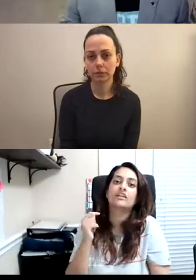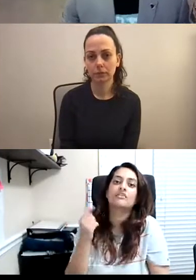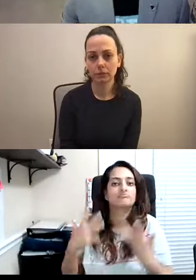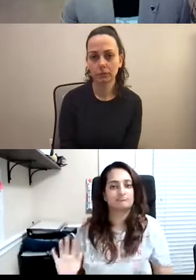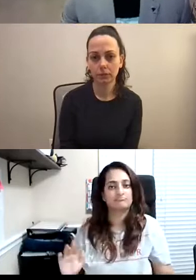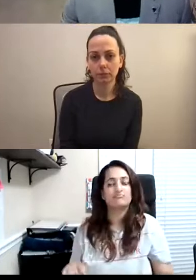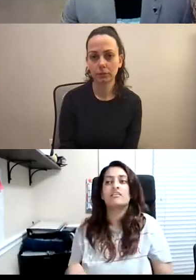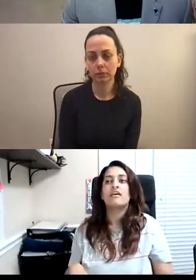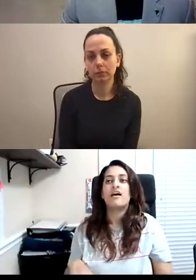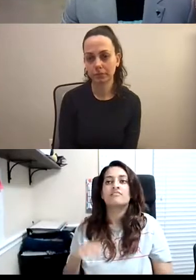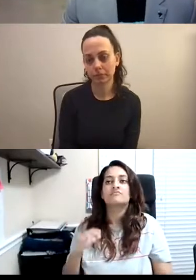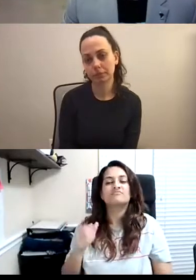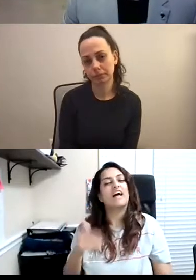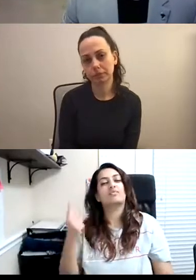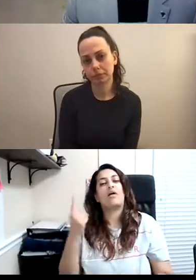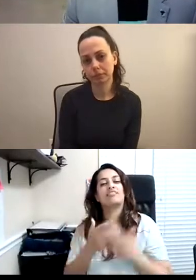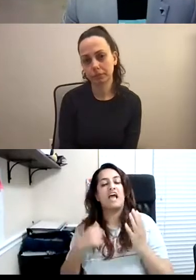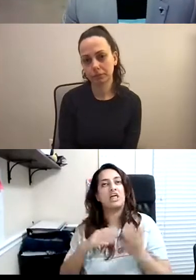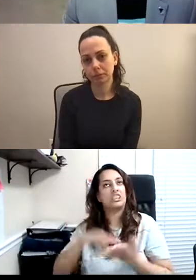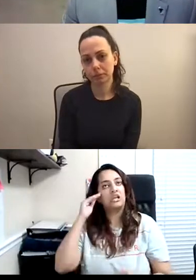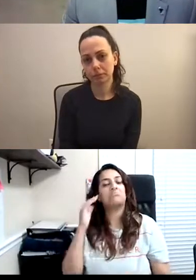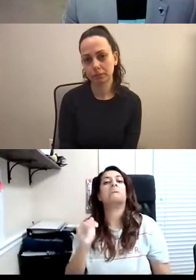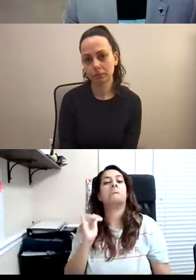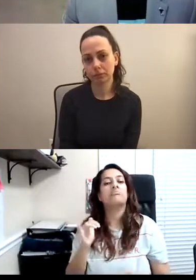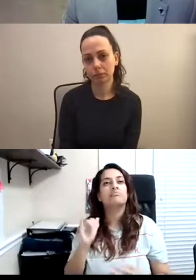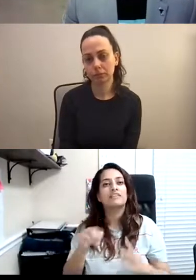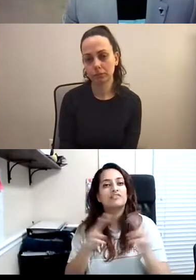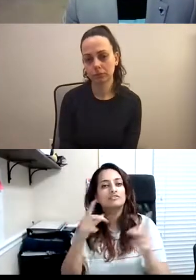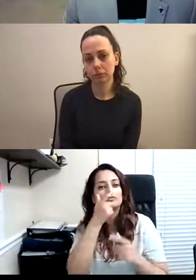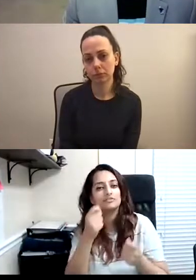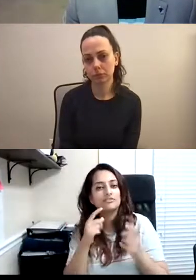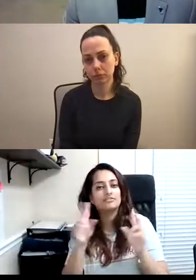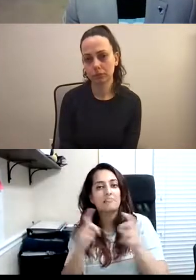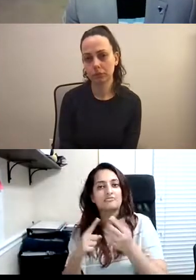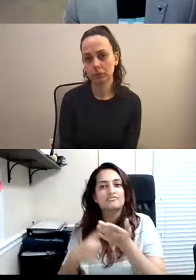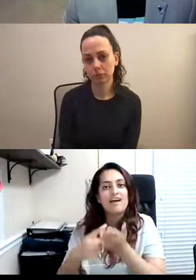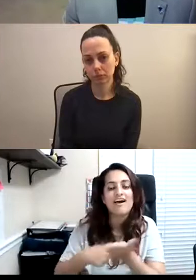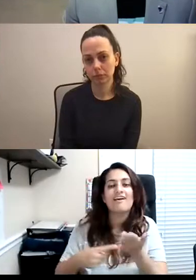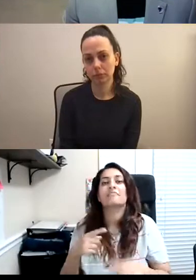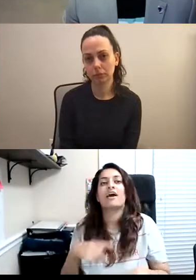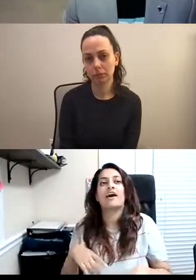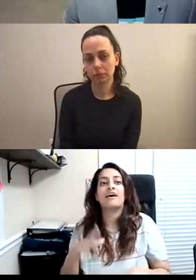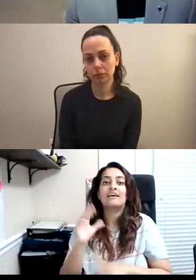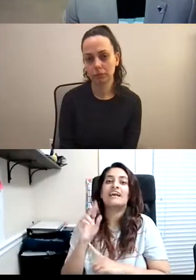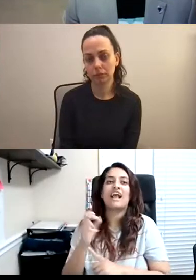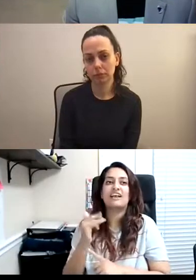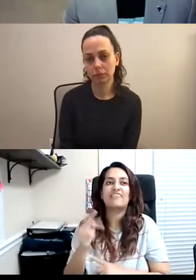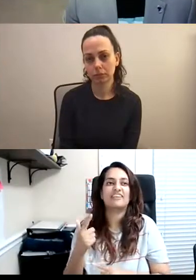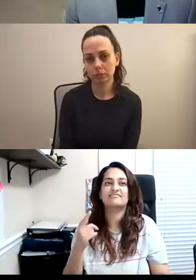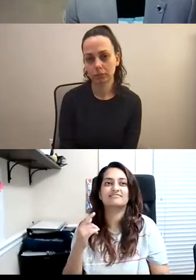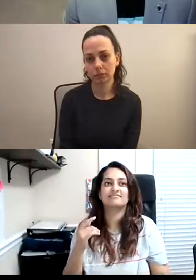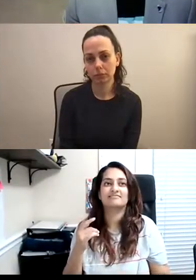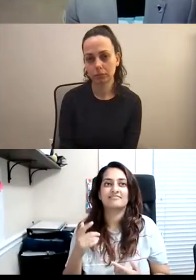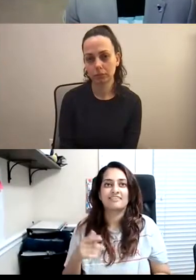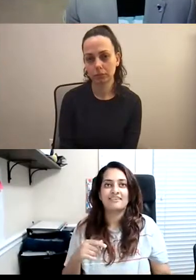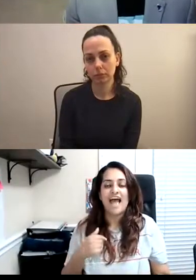You have to fight for it also, for what you want and your desires and choices. So it's interesting, the discussion that we're having